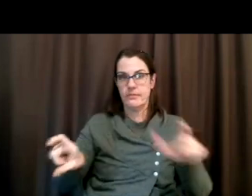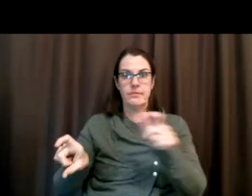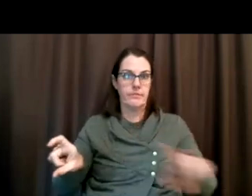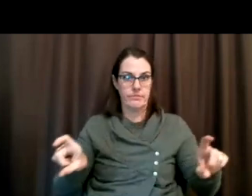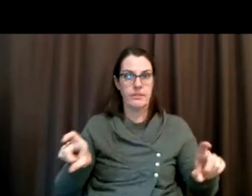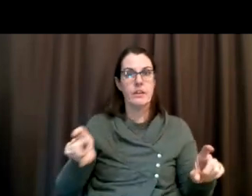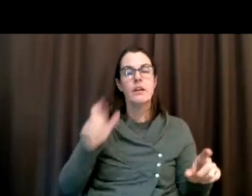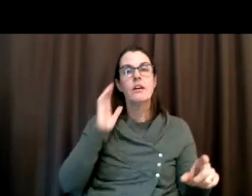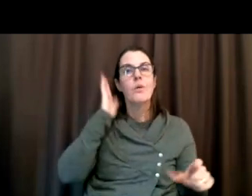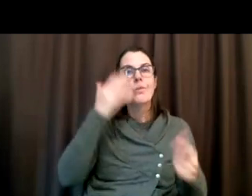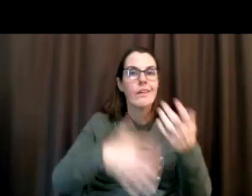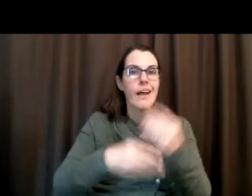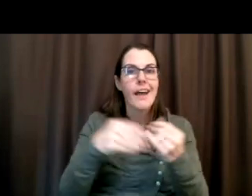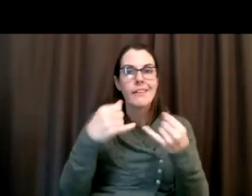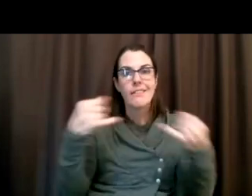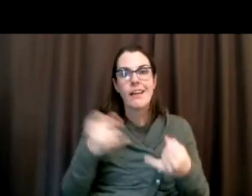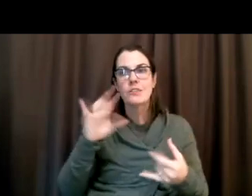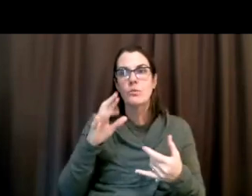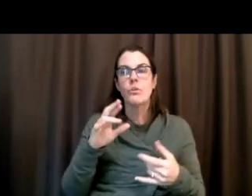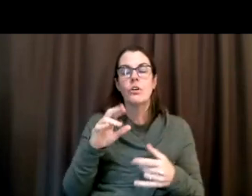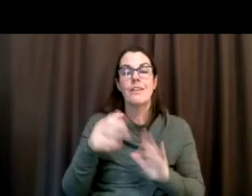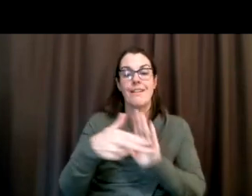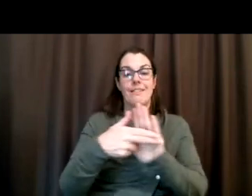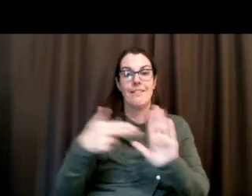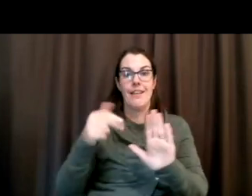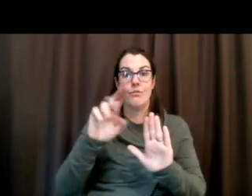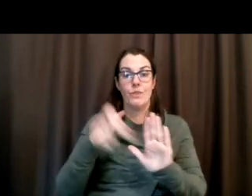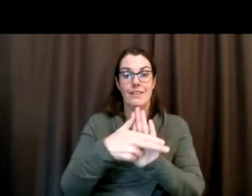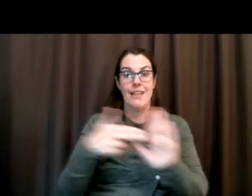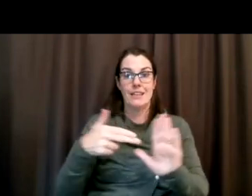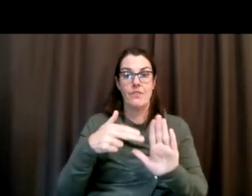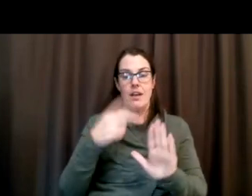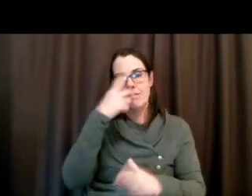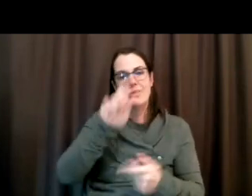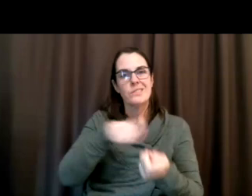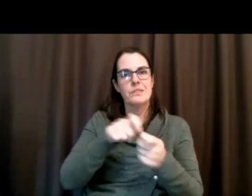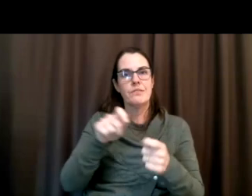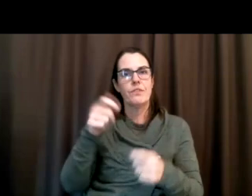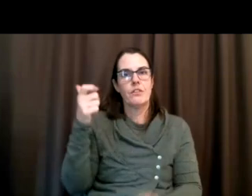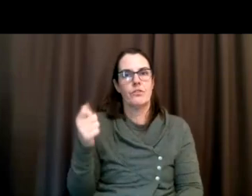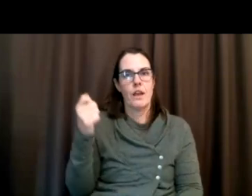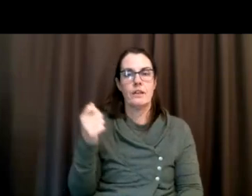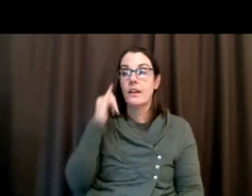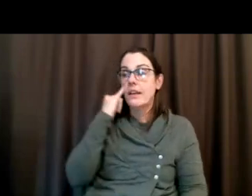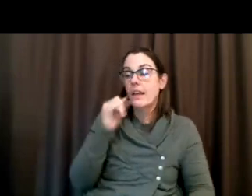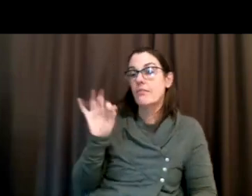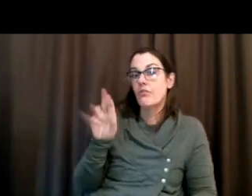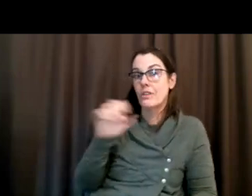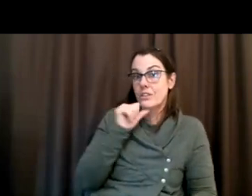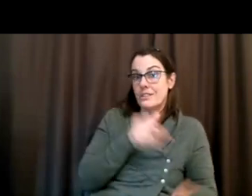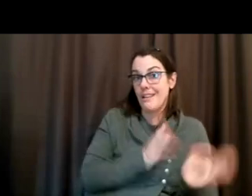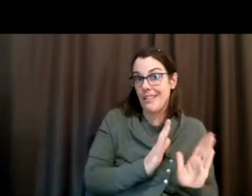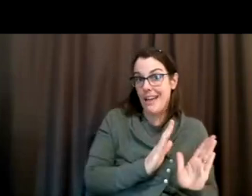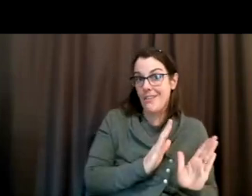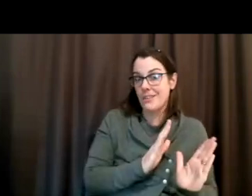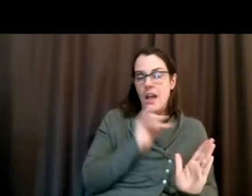some of these lines to that specific grant. Or I'm not going to do that for, let's say, fringe. If fringe isn't allowed, I'm not going